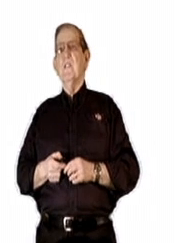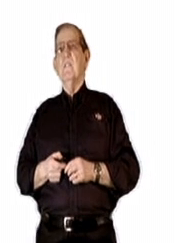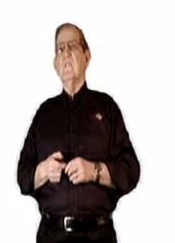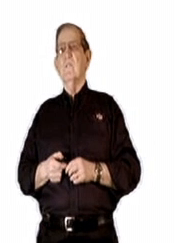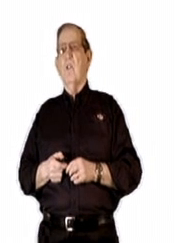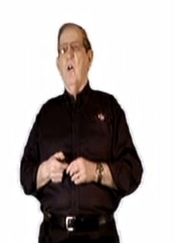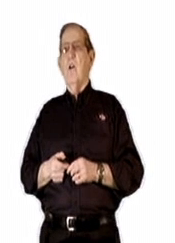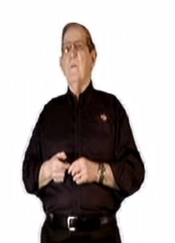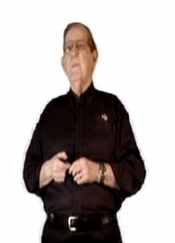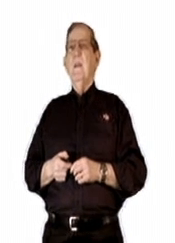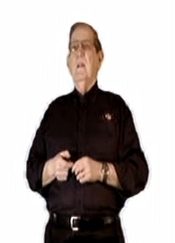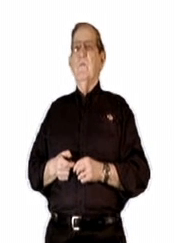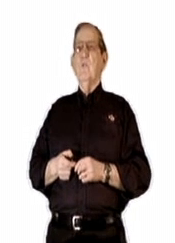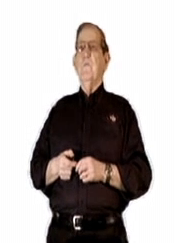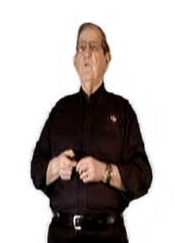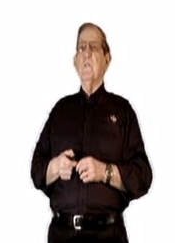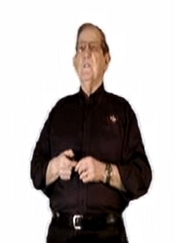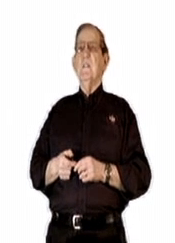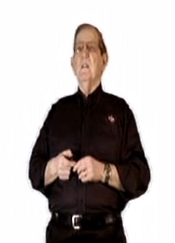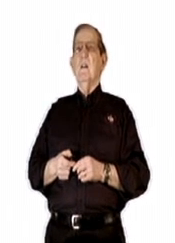110.34c that's in car, and